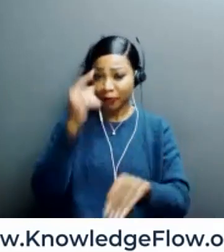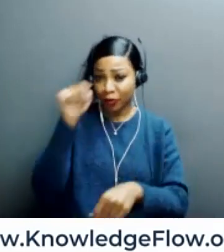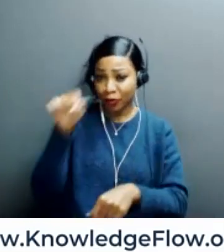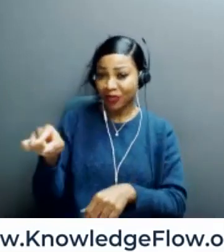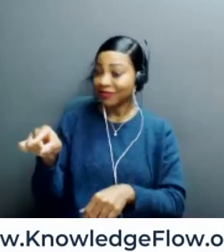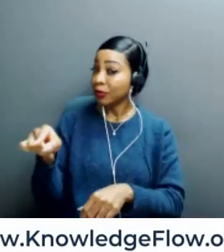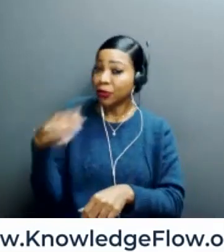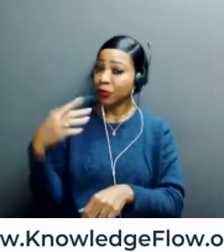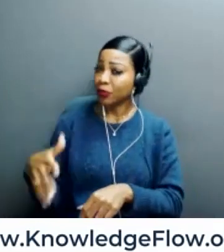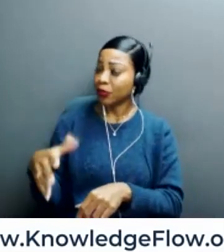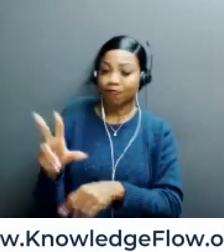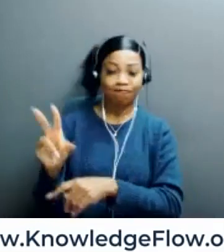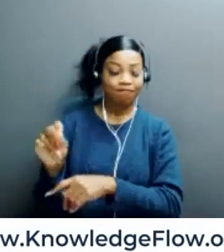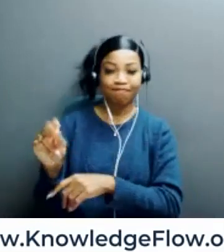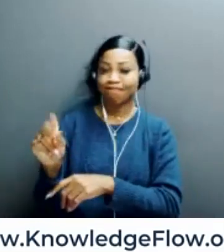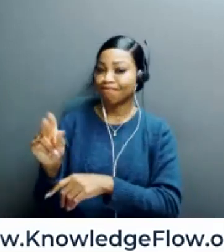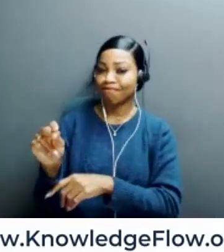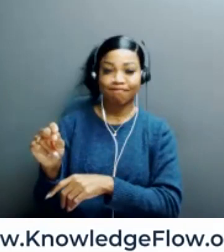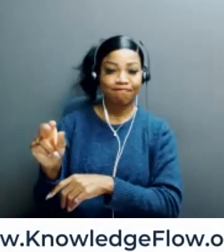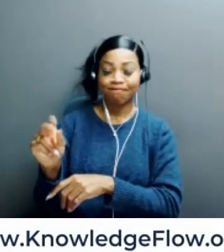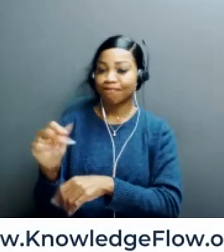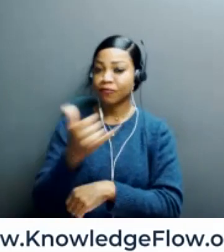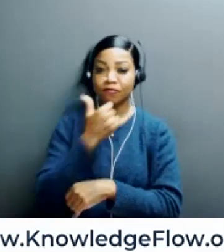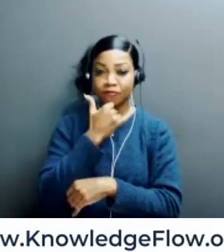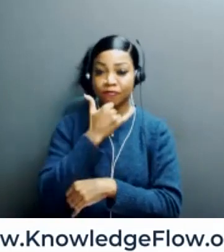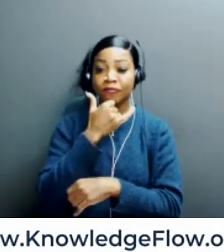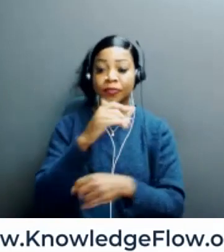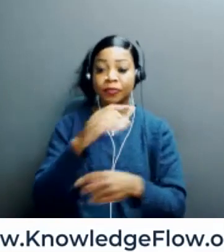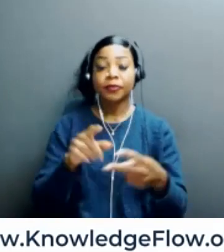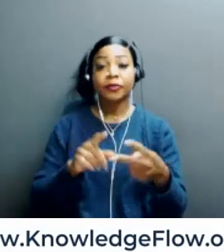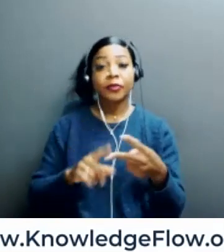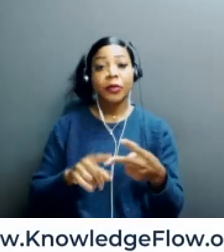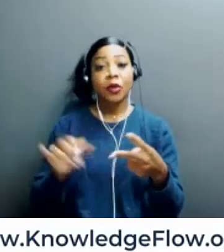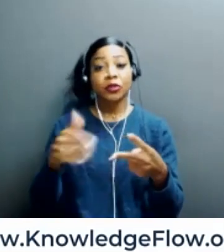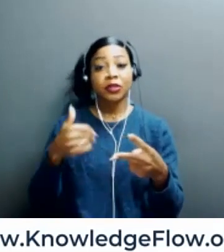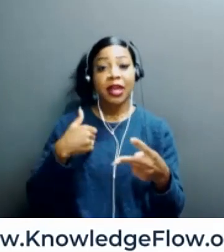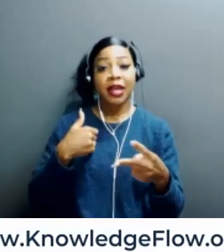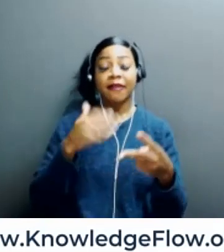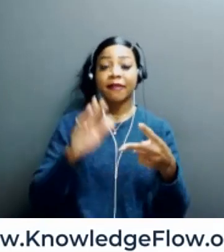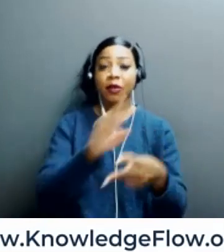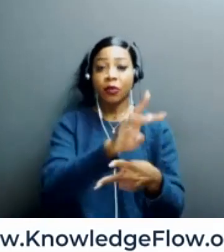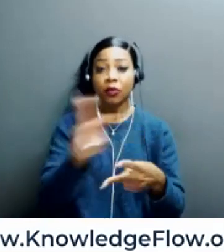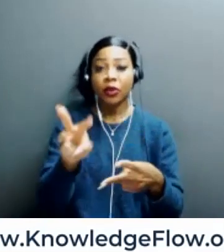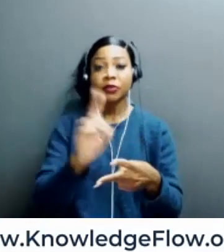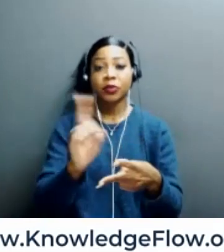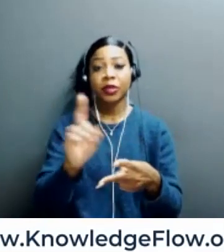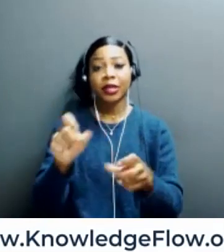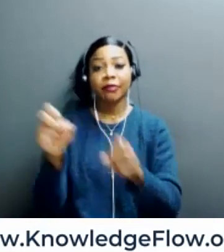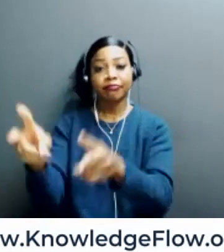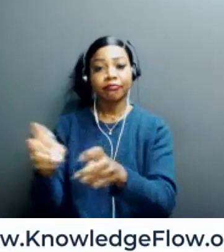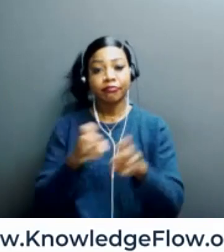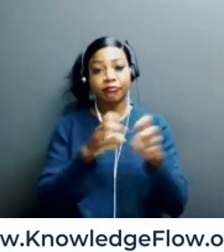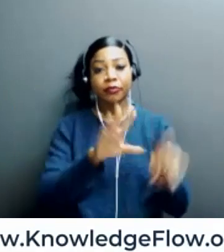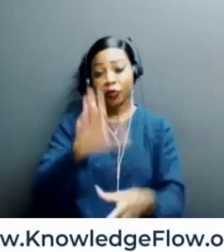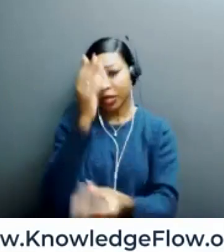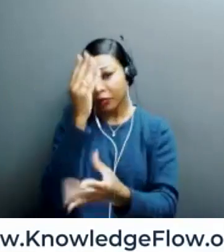a massive red flag that they shouldn't be dealing with that person is there you know a portal for uploading information securely and if there